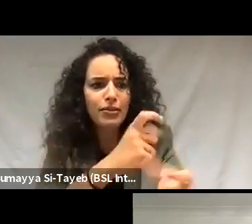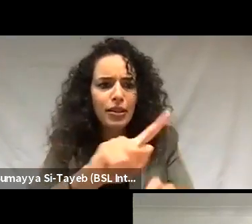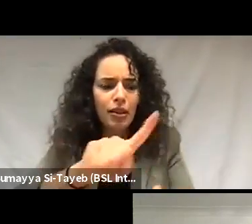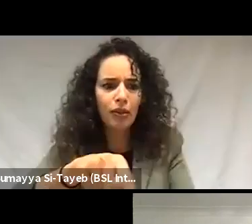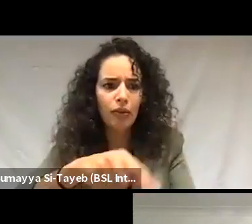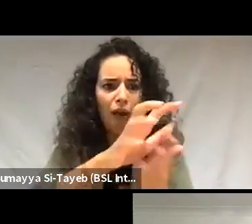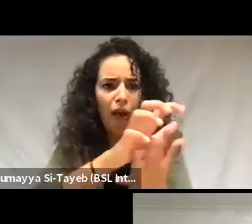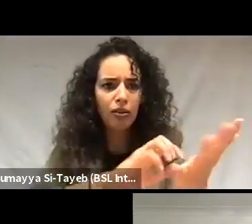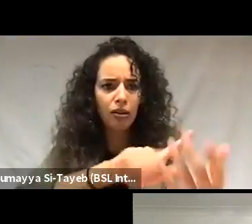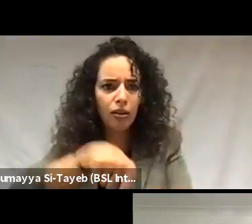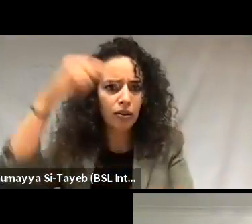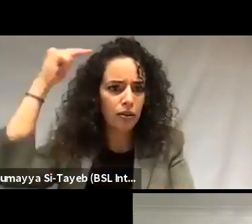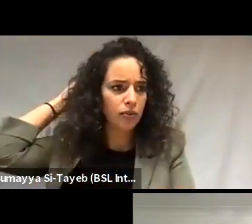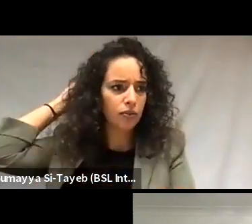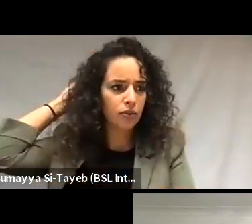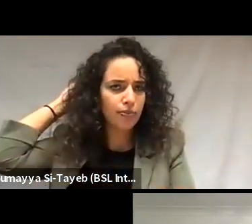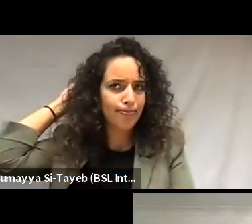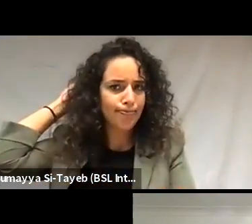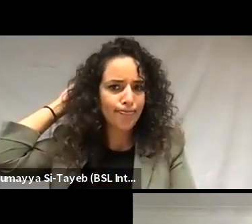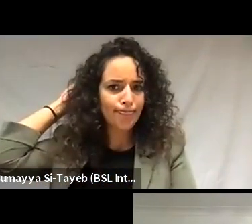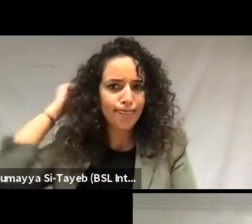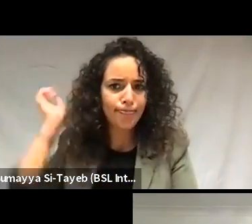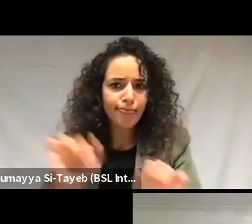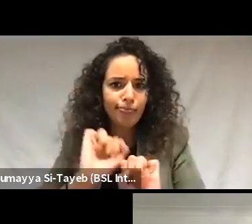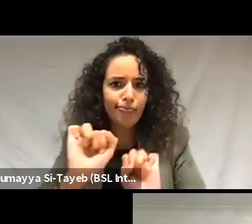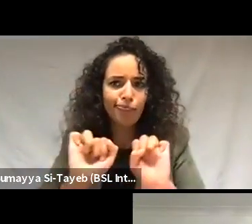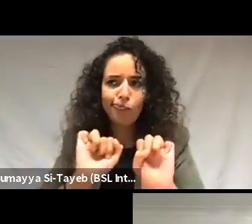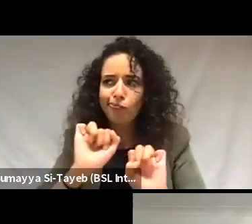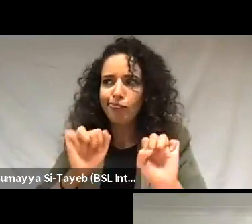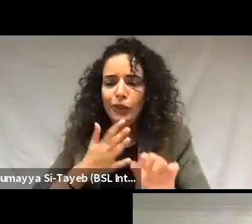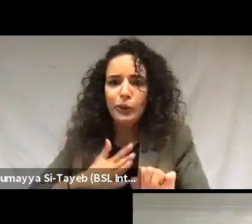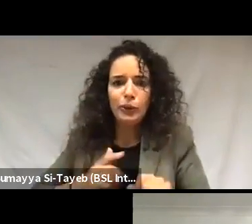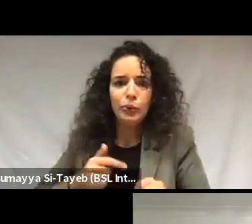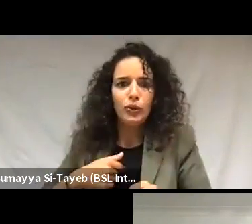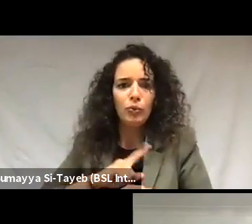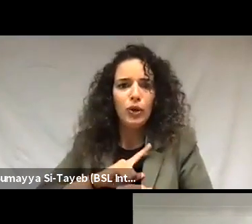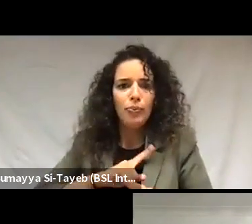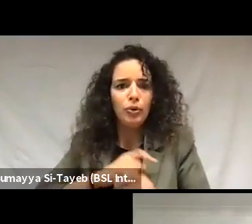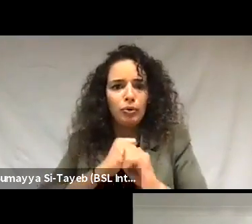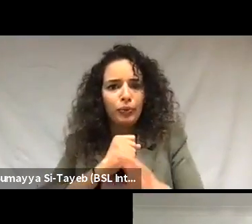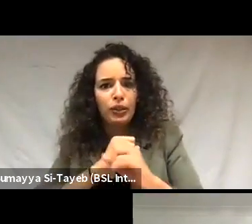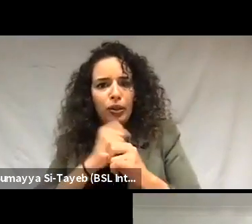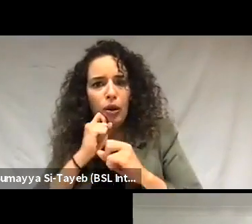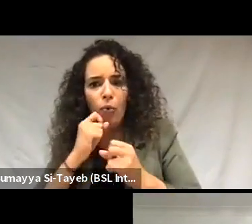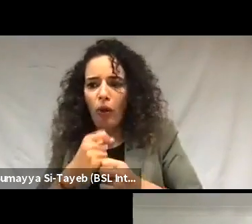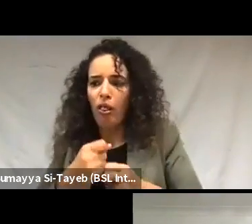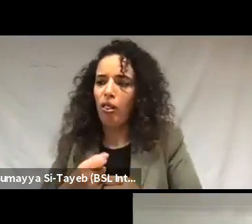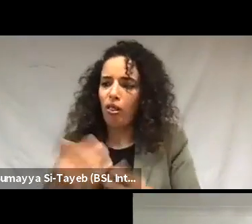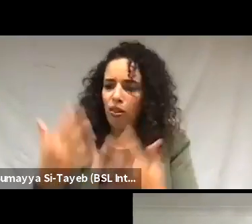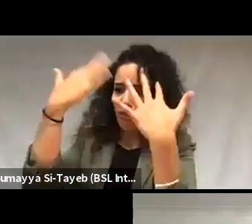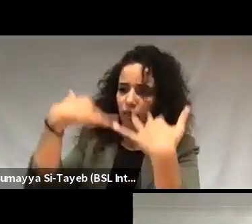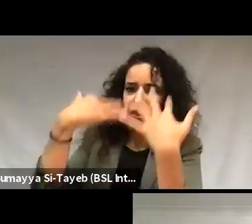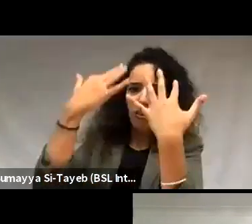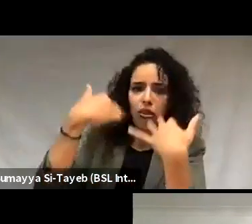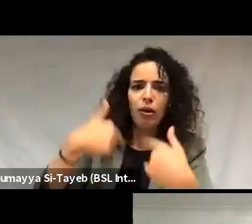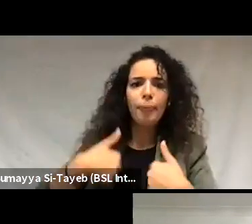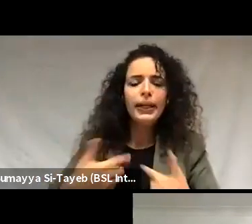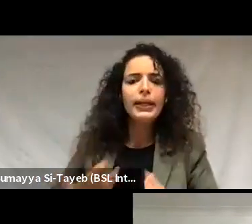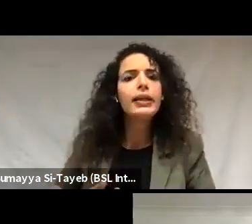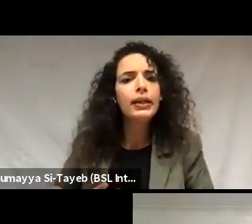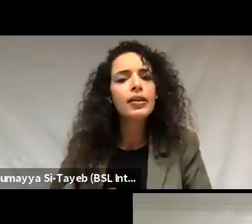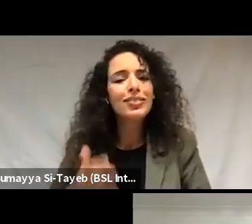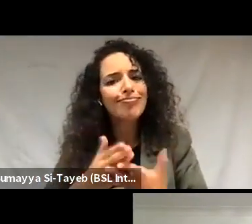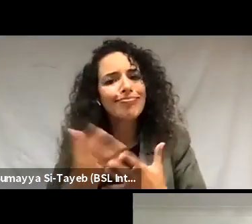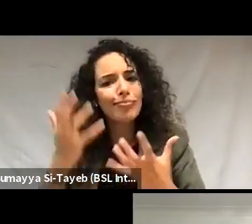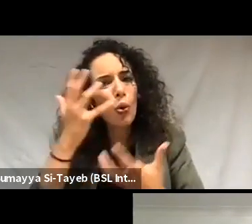more reluctant to come forward. They just thought they were put under a microscope and under more scrutiny, and were worried